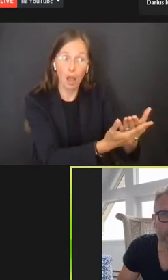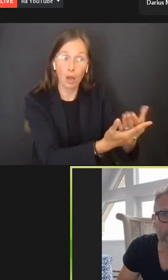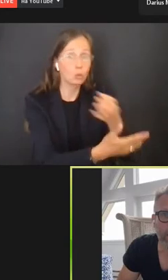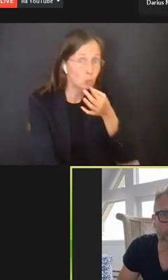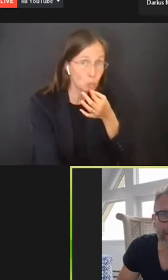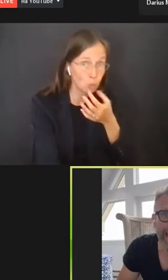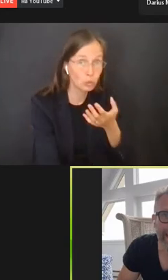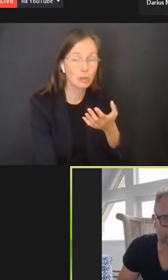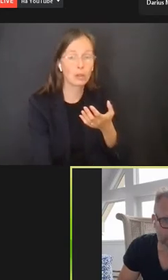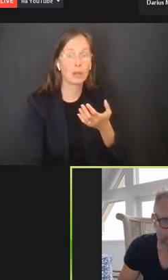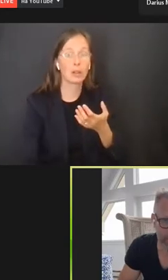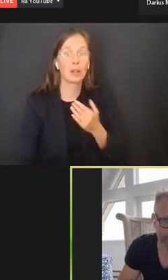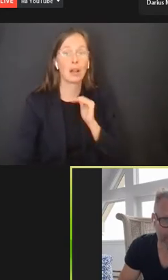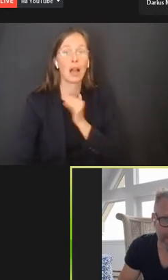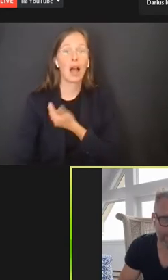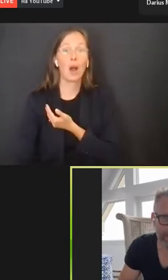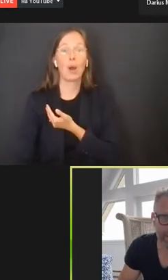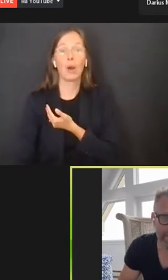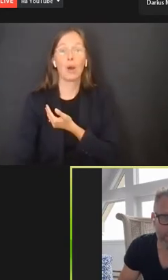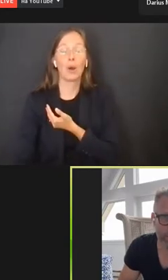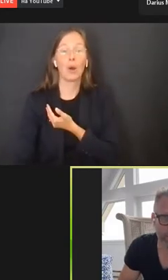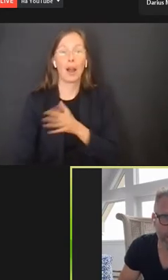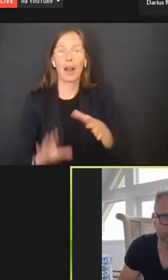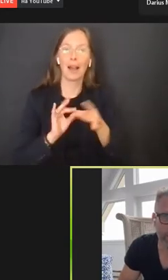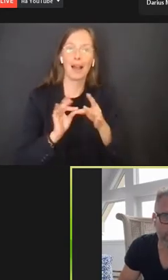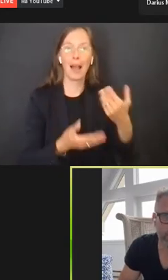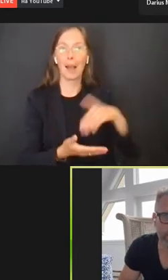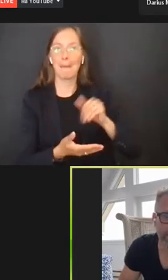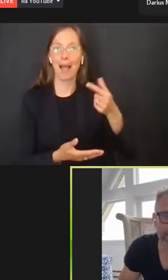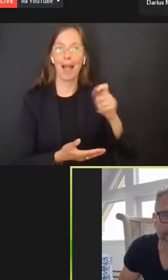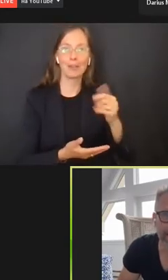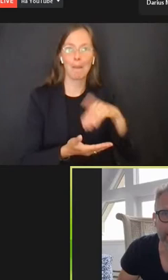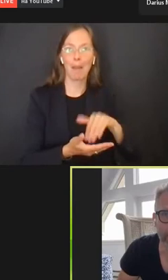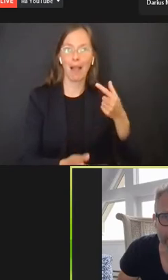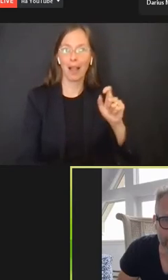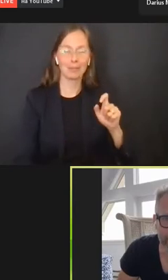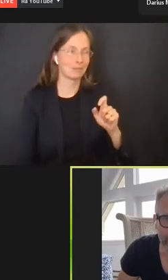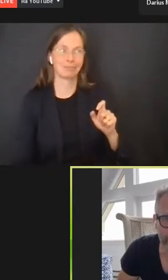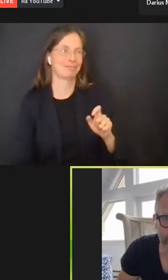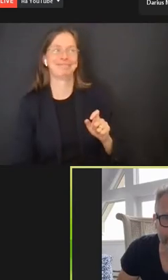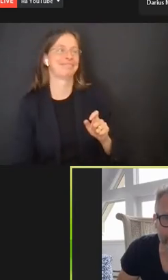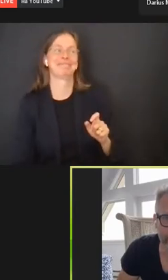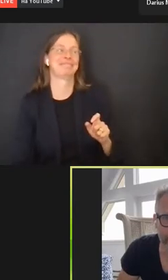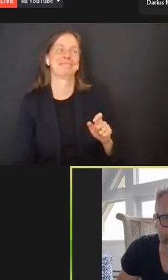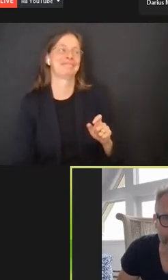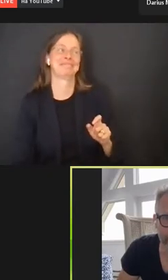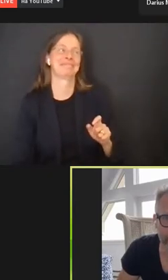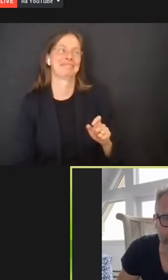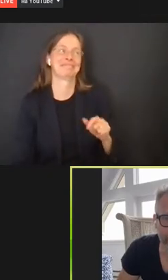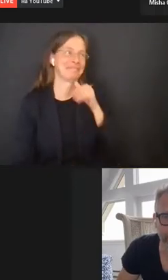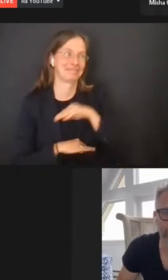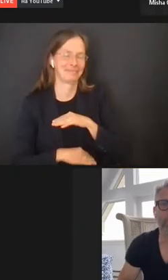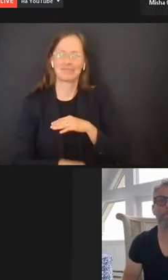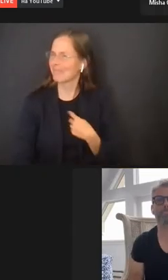our claims at middle-agedom are going to be thin at best. I don't even know, actually. I haven't